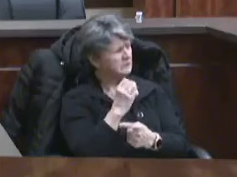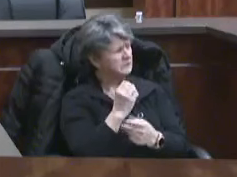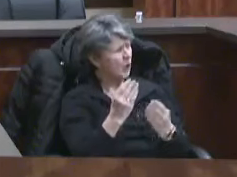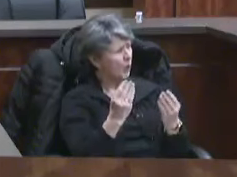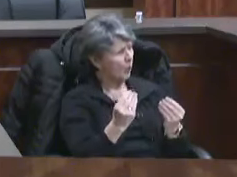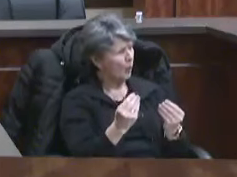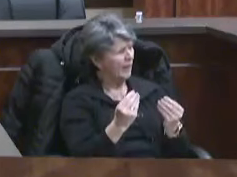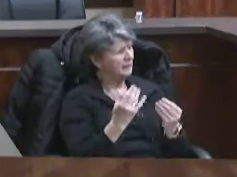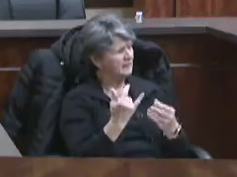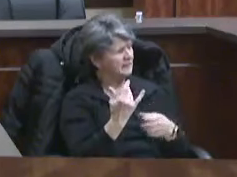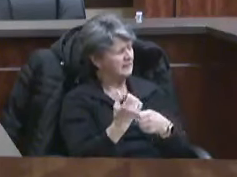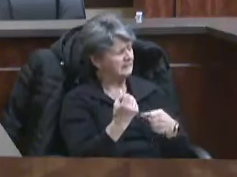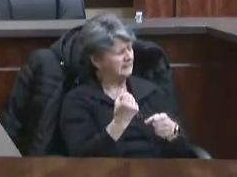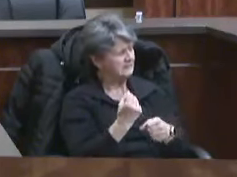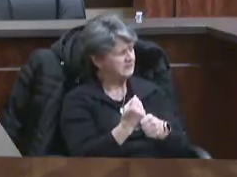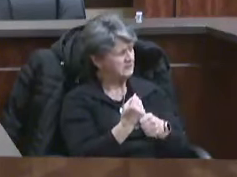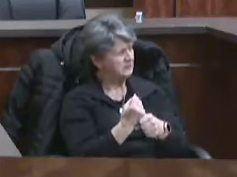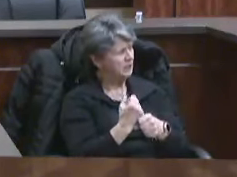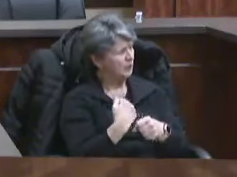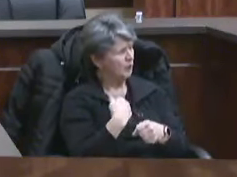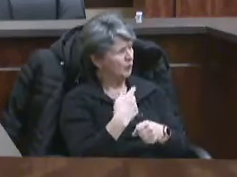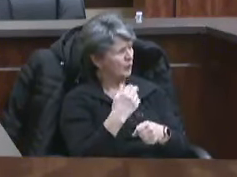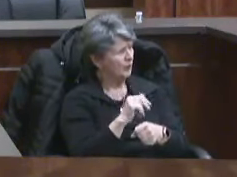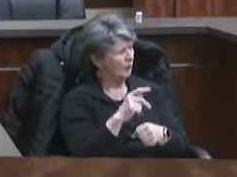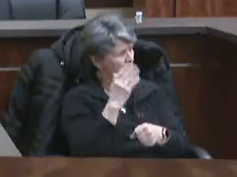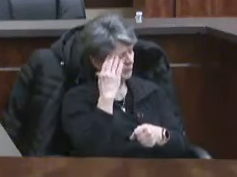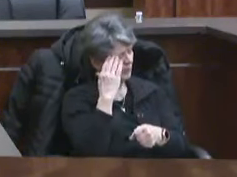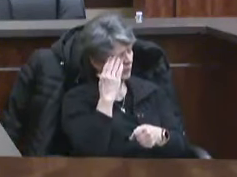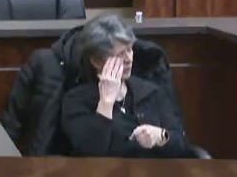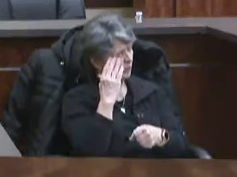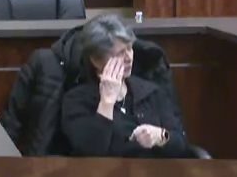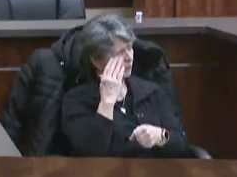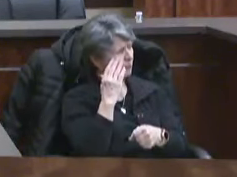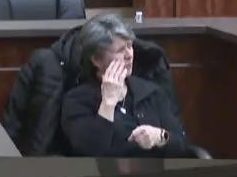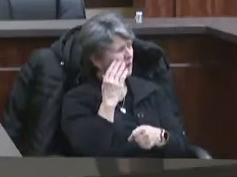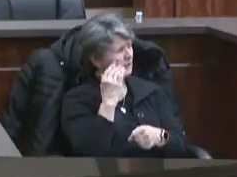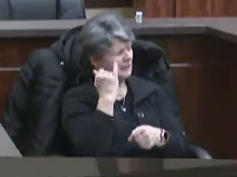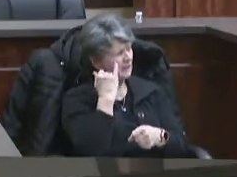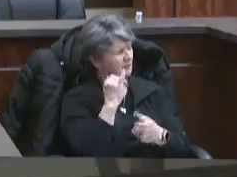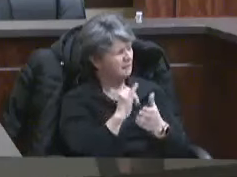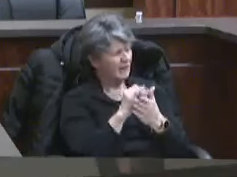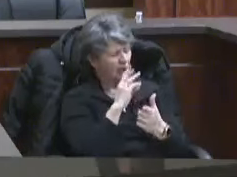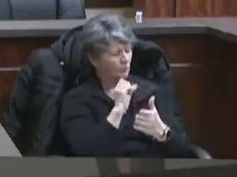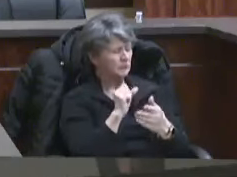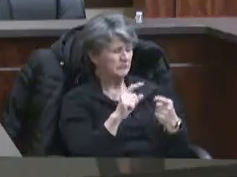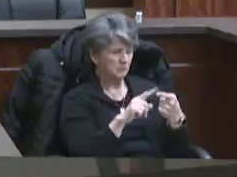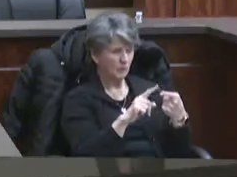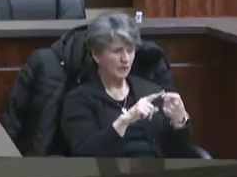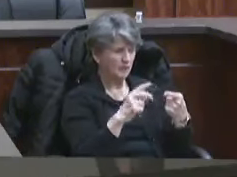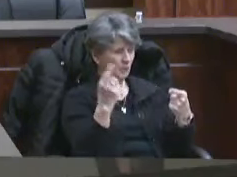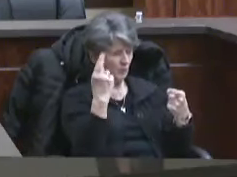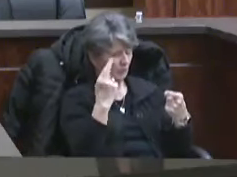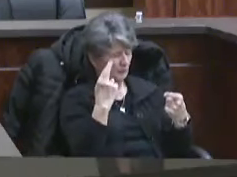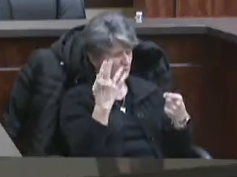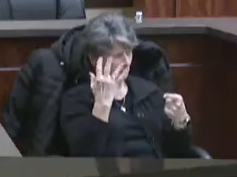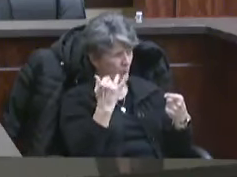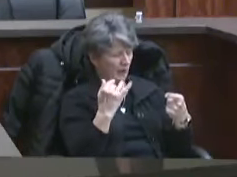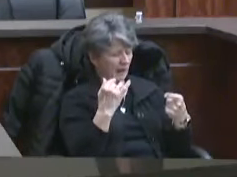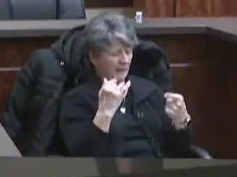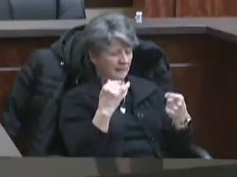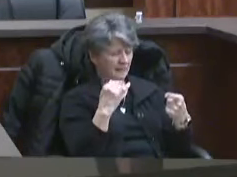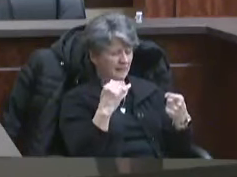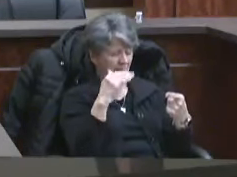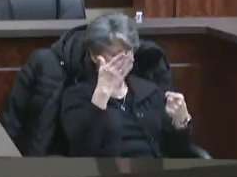I mean, we all know it was record rain all year, if that was one of the reasons that the ruts were so deep. But also I